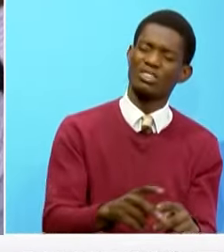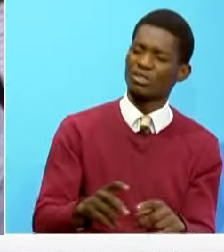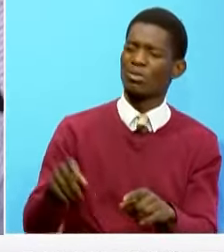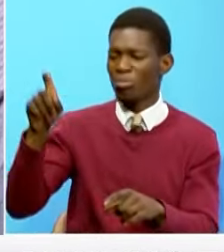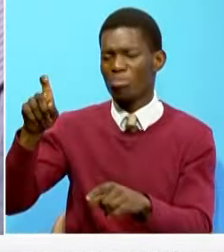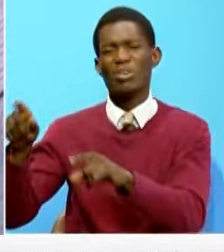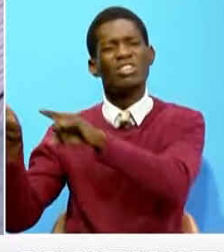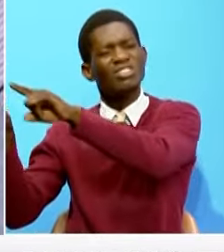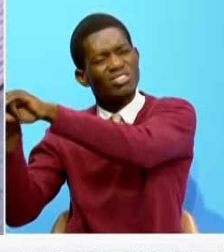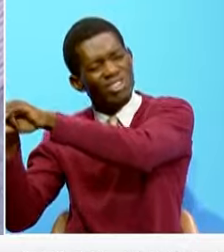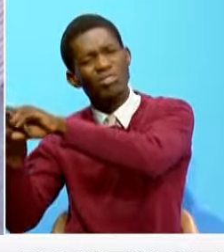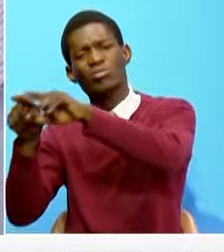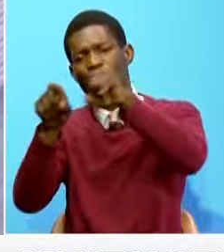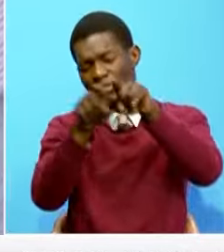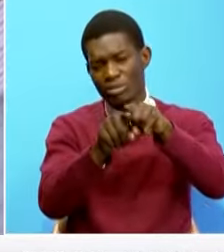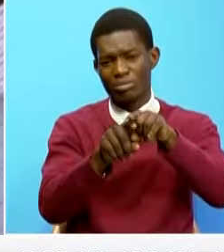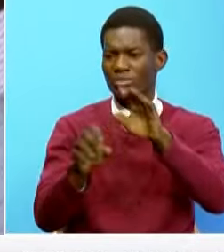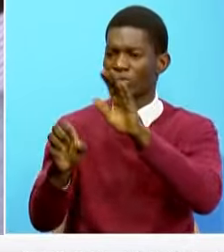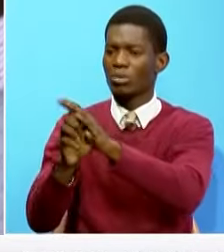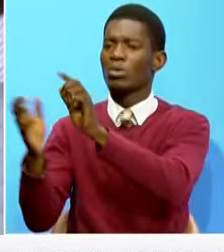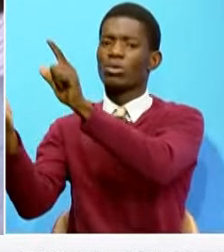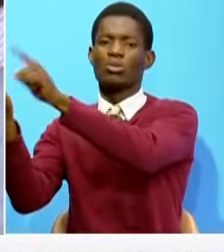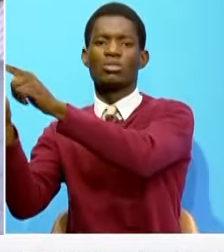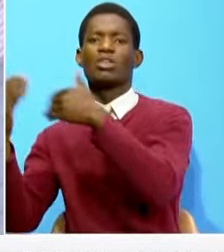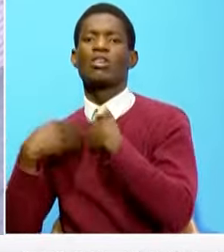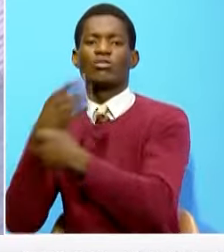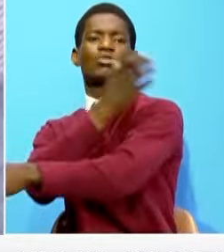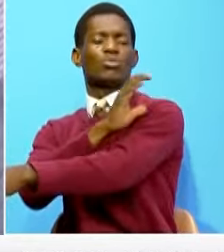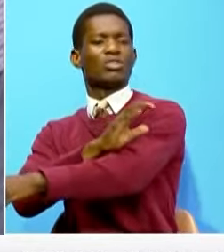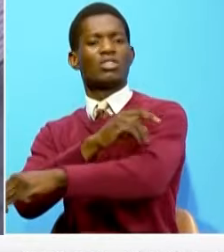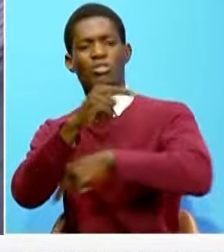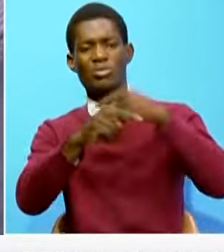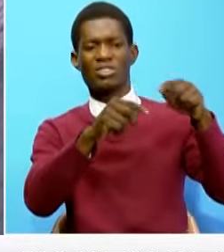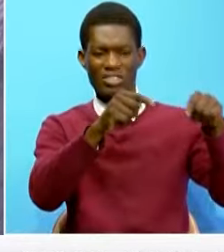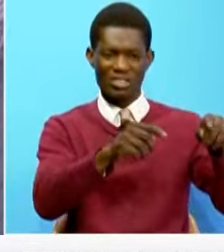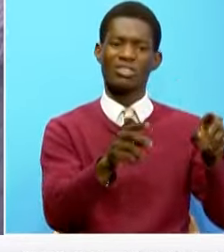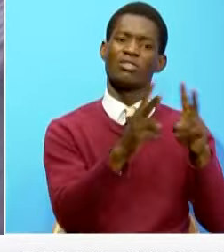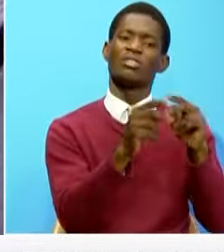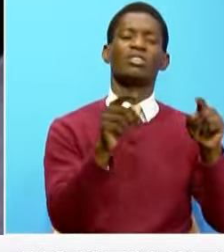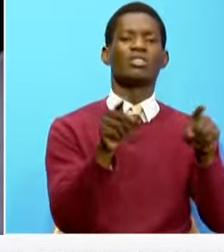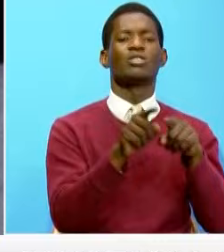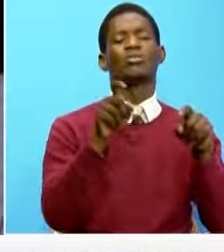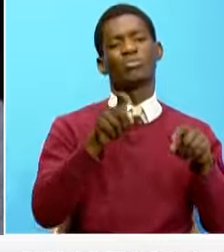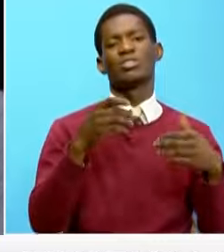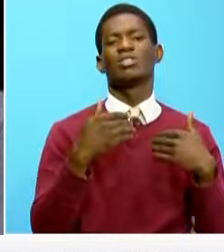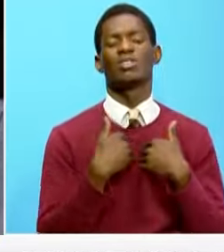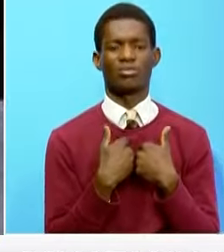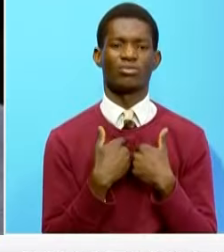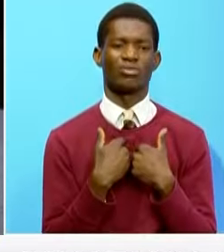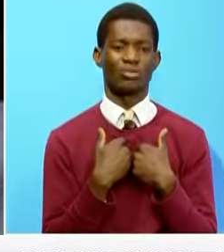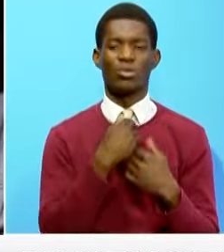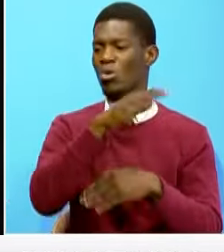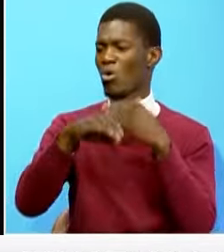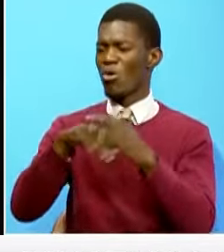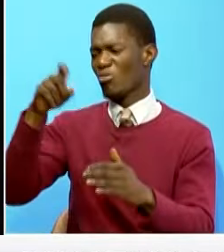have computers, we should have a library, we should have a science laboratory, we should have this,